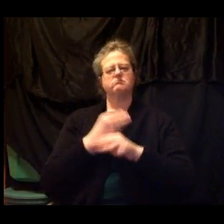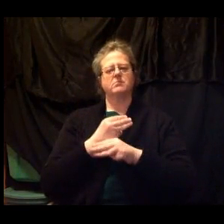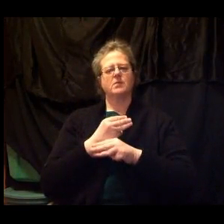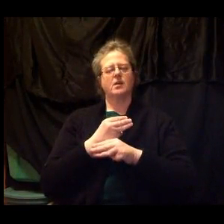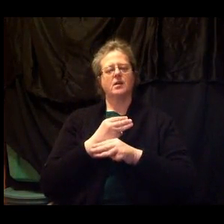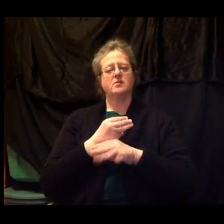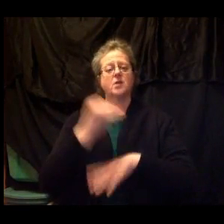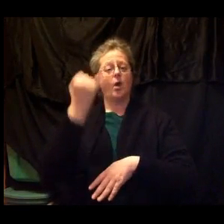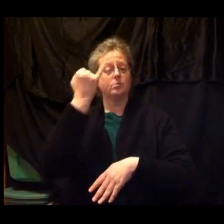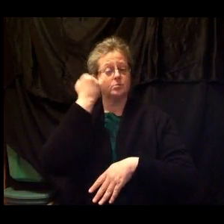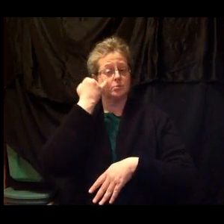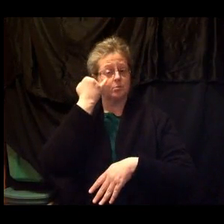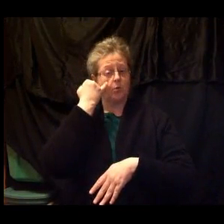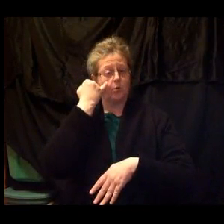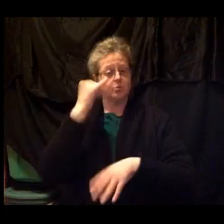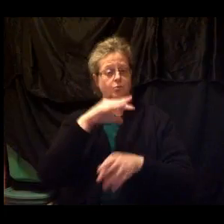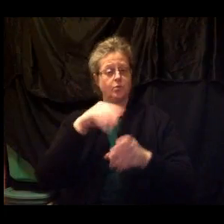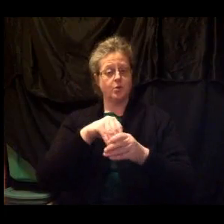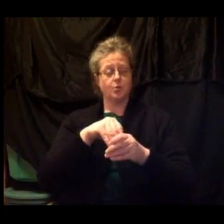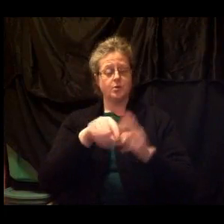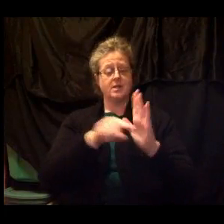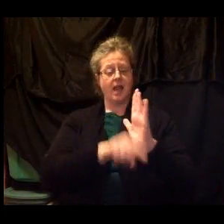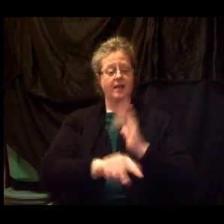-1 and 2.